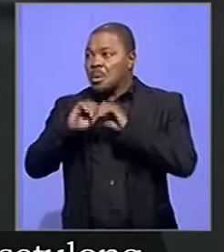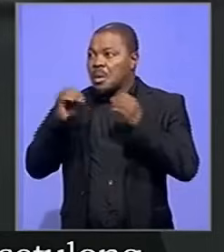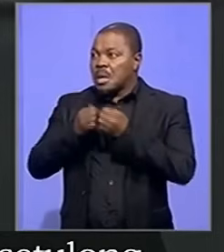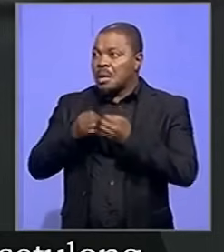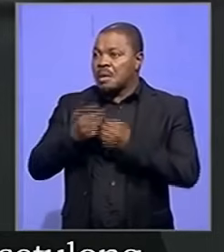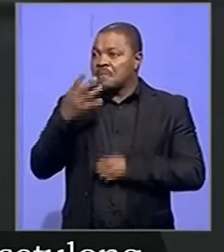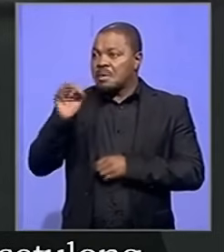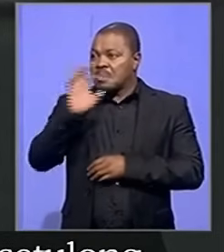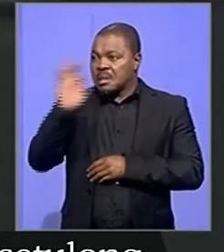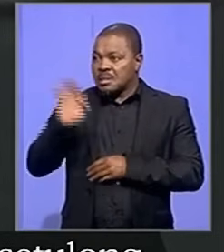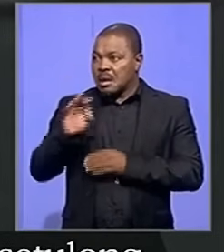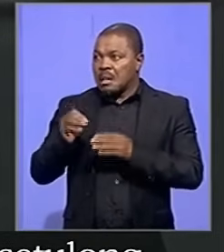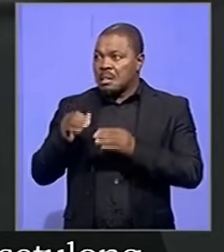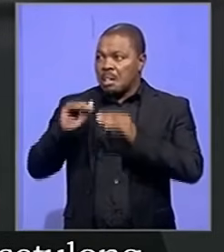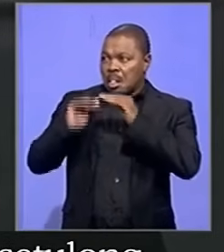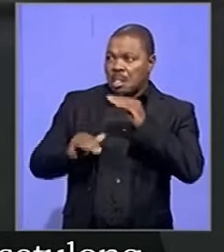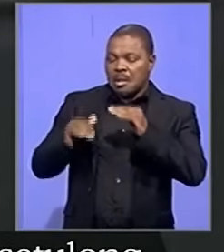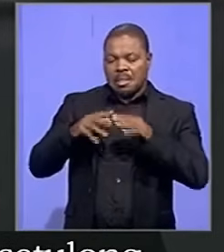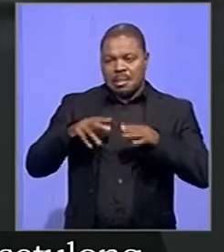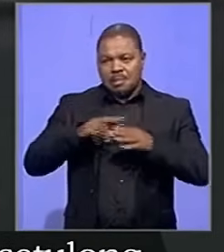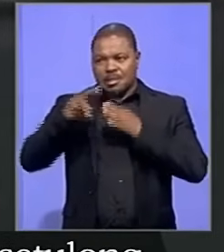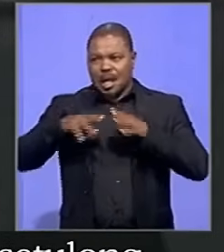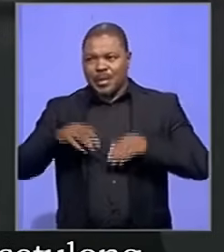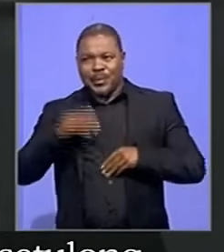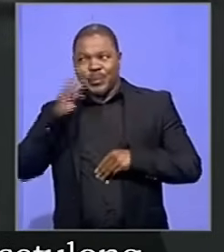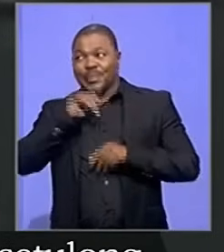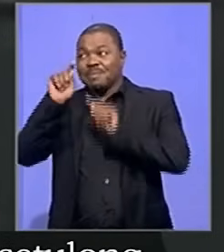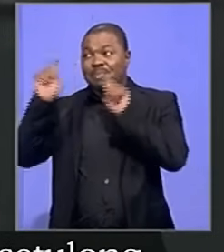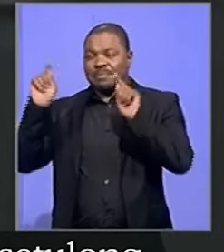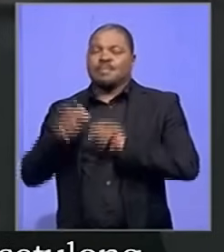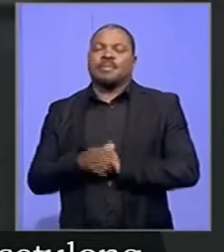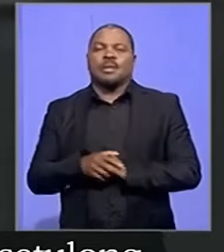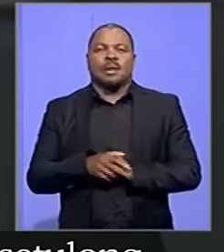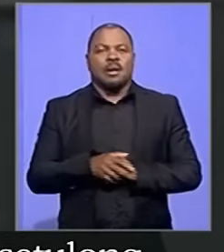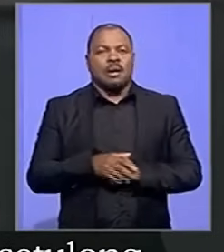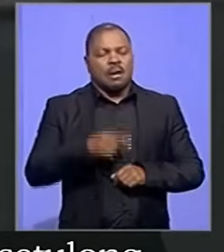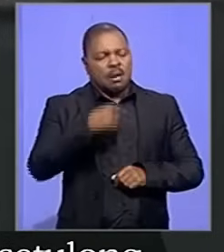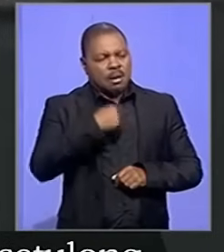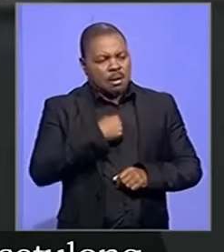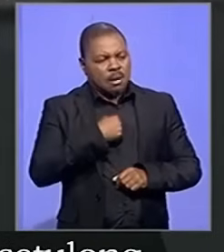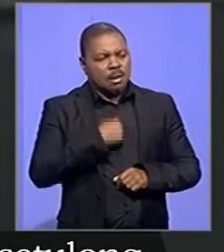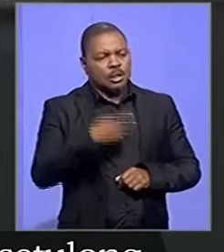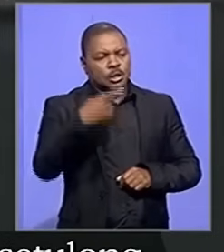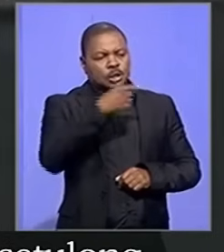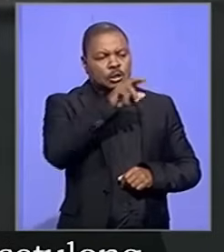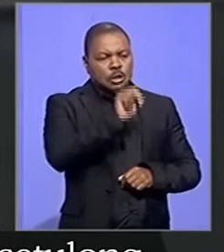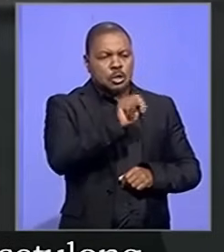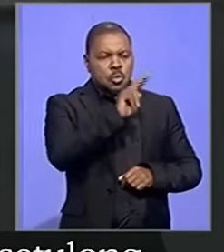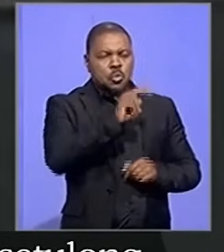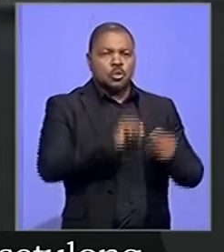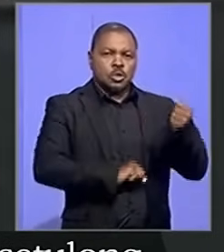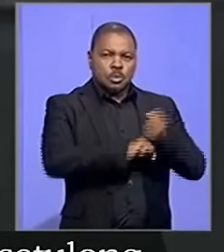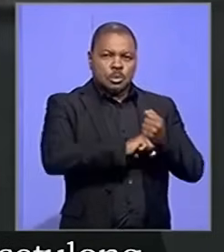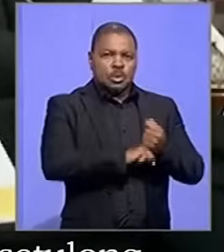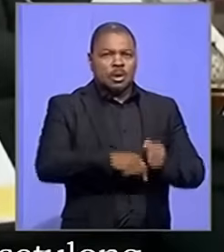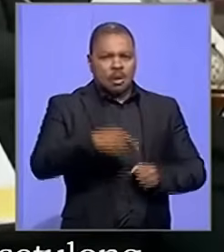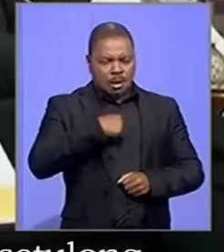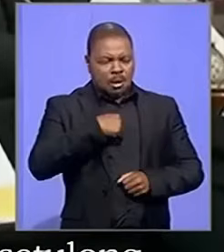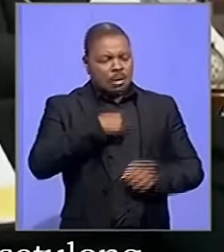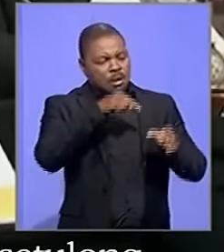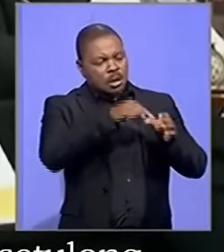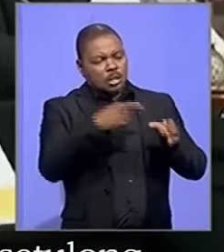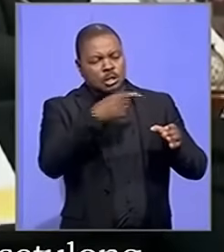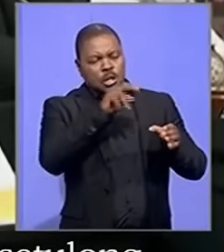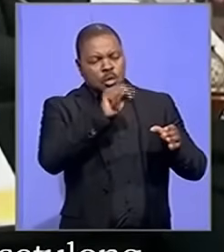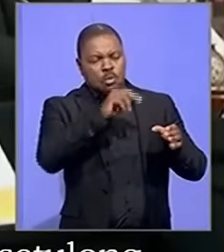get over 50%. I will support the GNU, and I'm proud of the